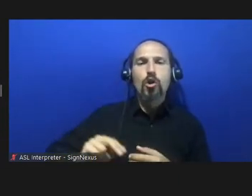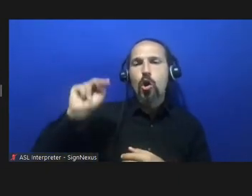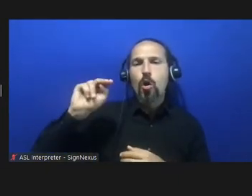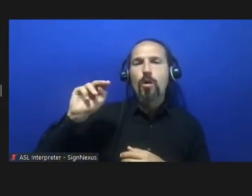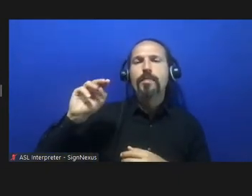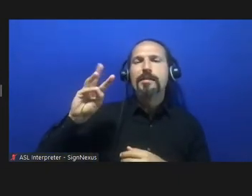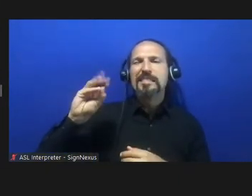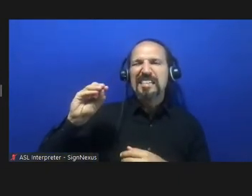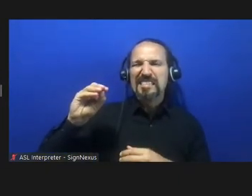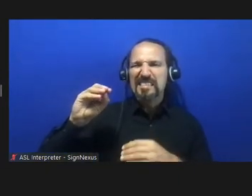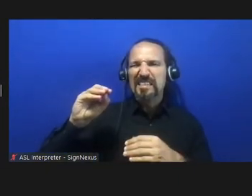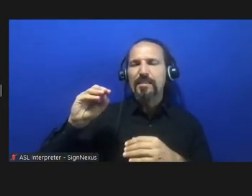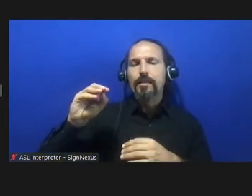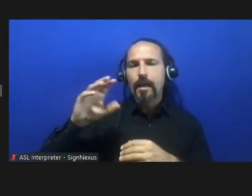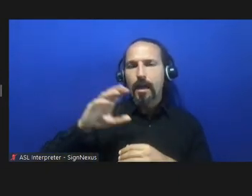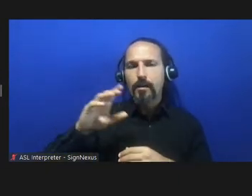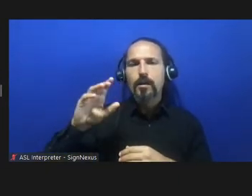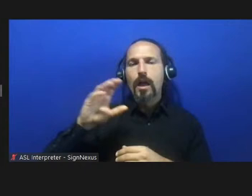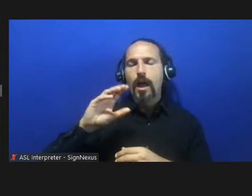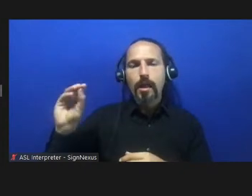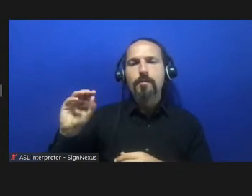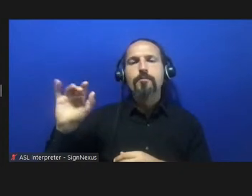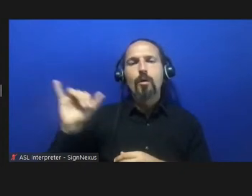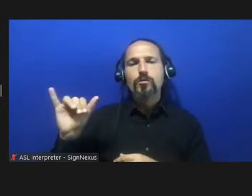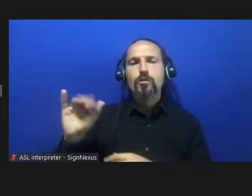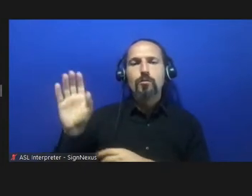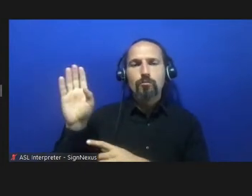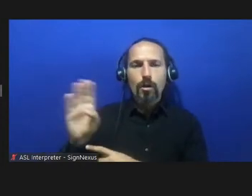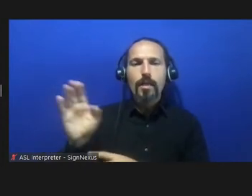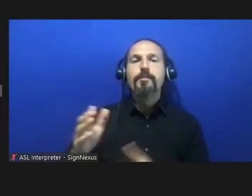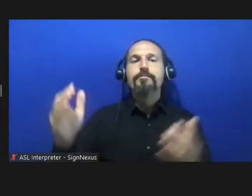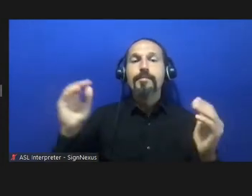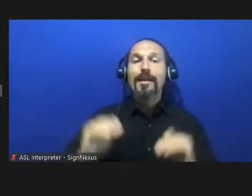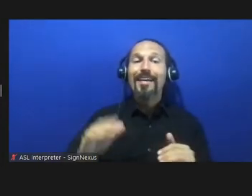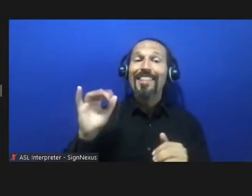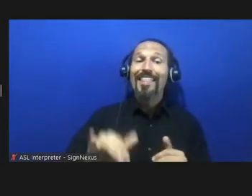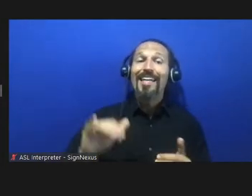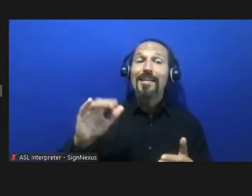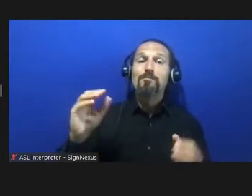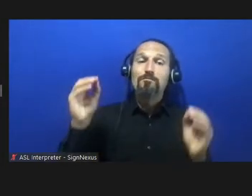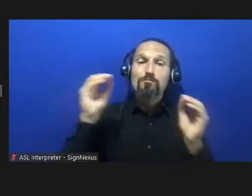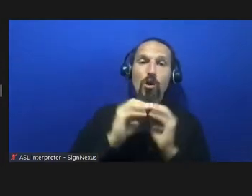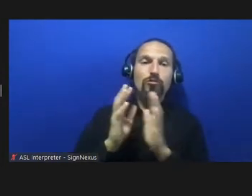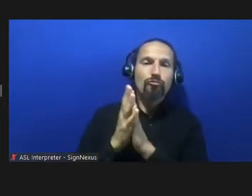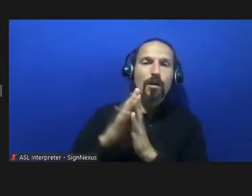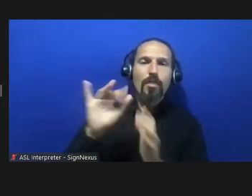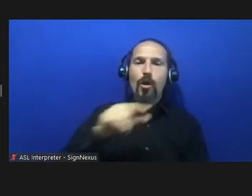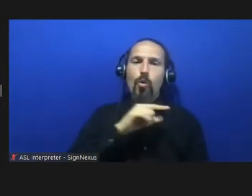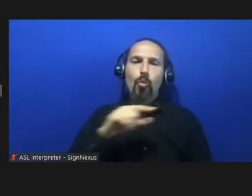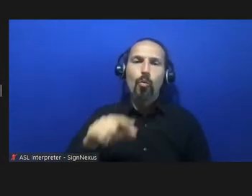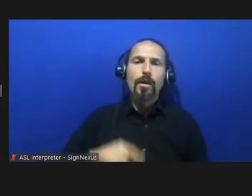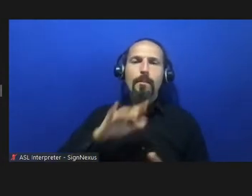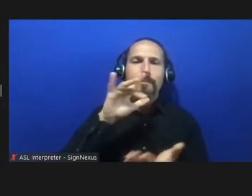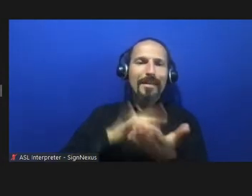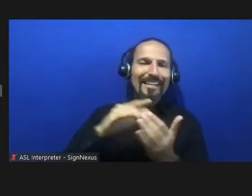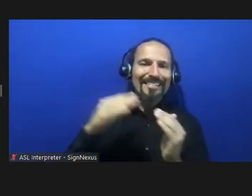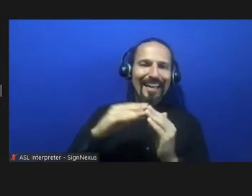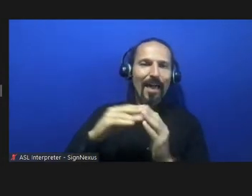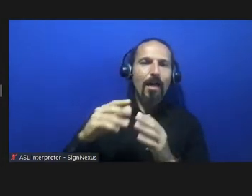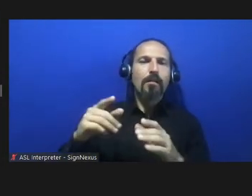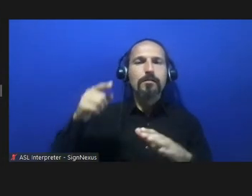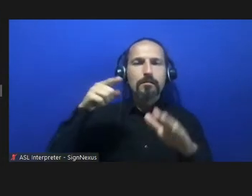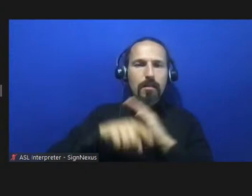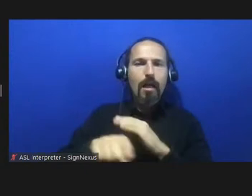brooklyn and they result in more traffic at the queen's midtown tunnel the uel cary tunnel and the long island expressway